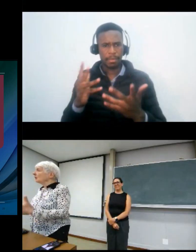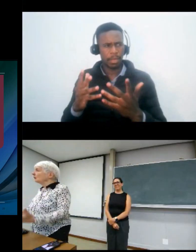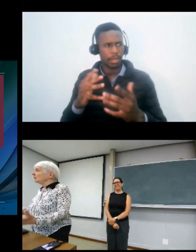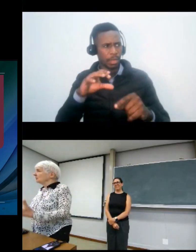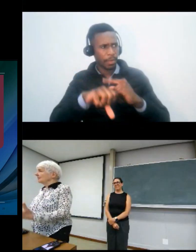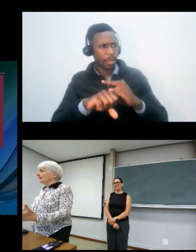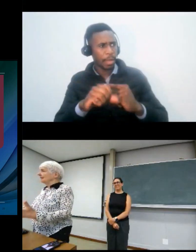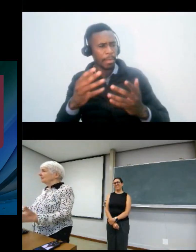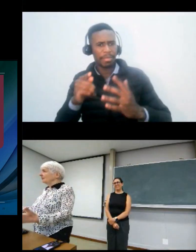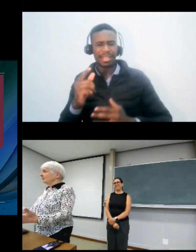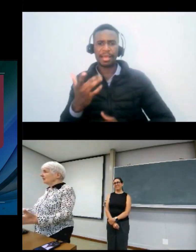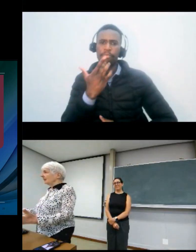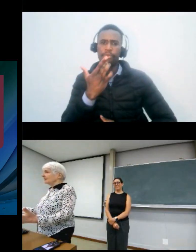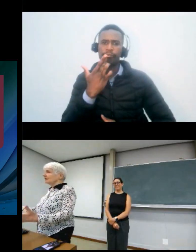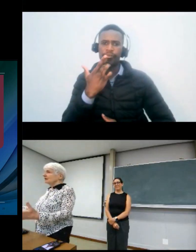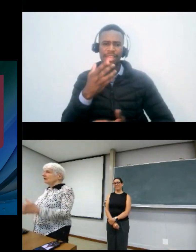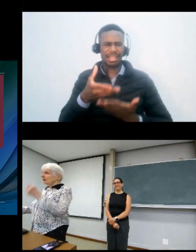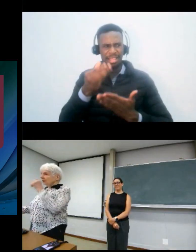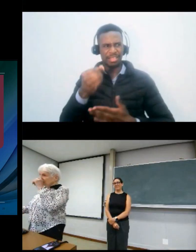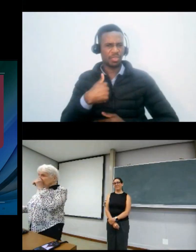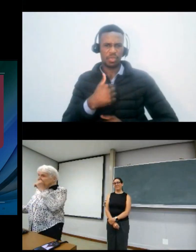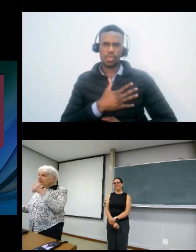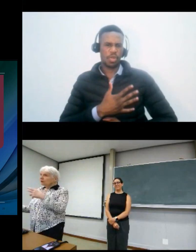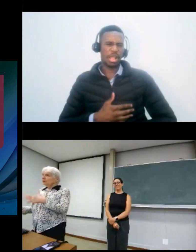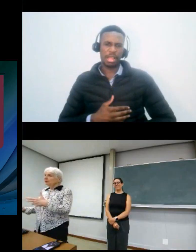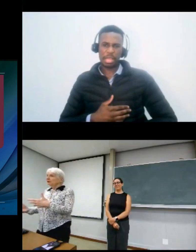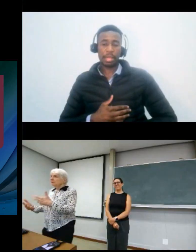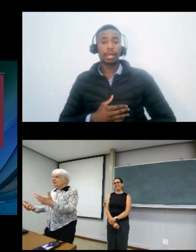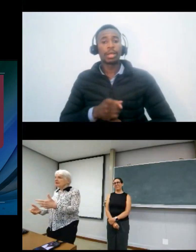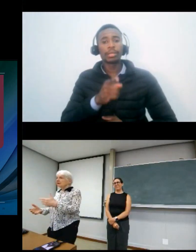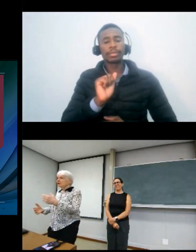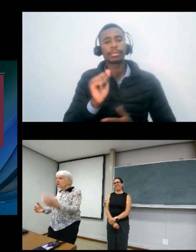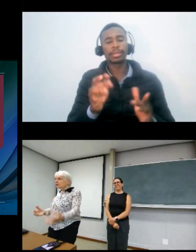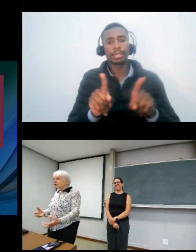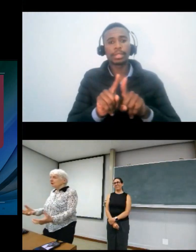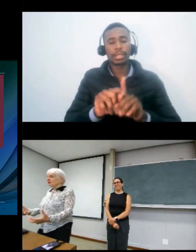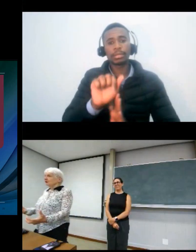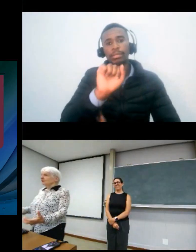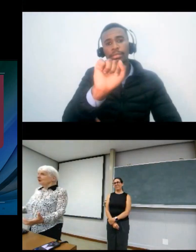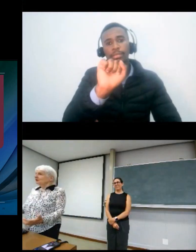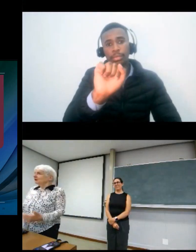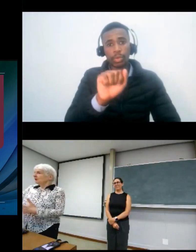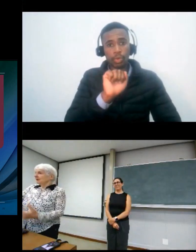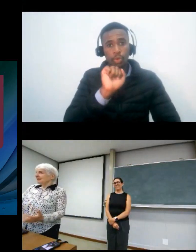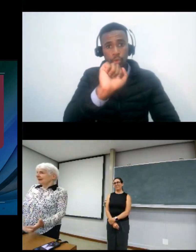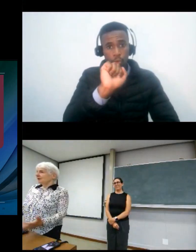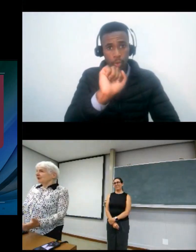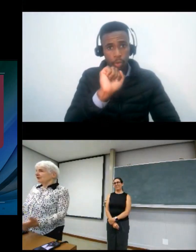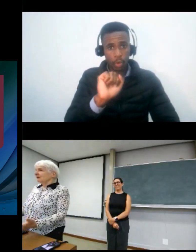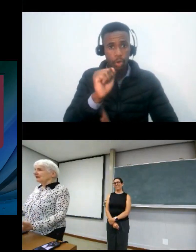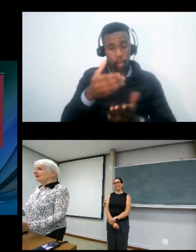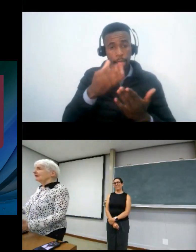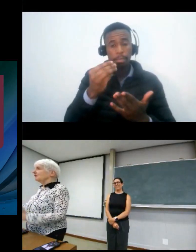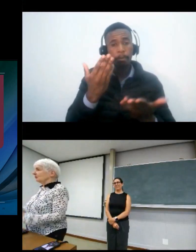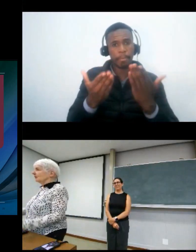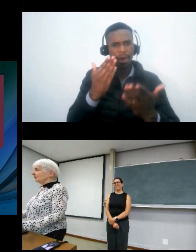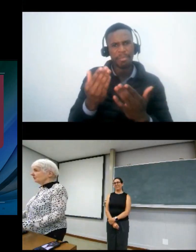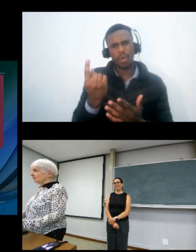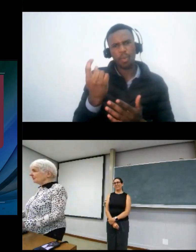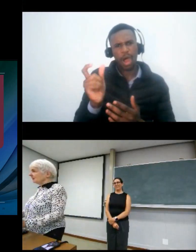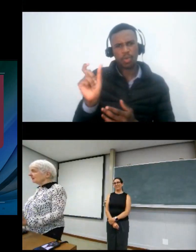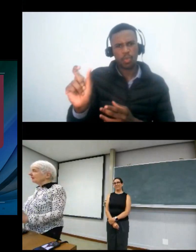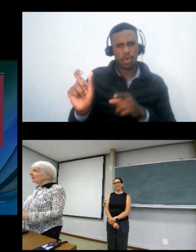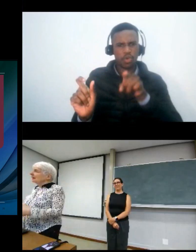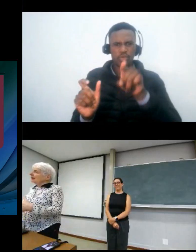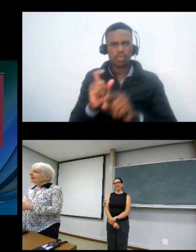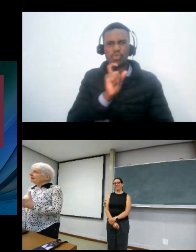you think about your own understanding of other dialects, you wouldn't necessarily use a certain word, but you understand what it means if someone